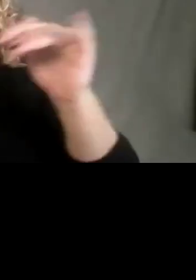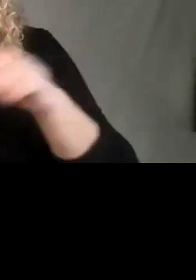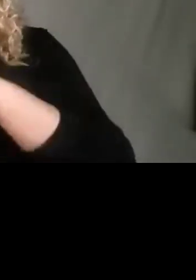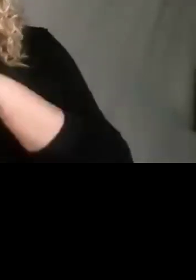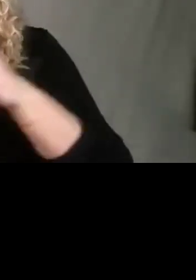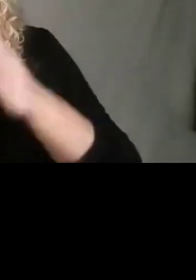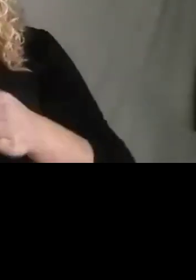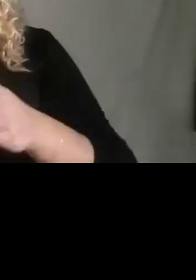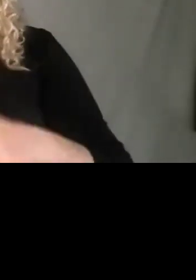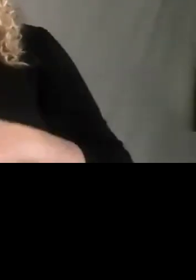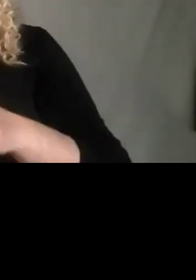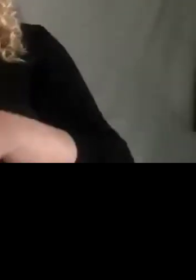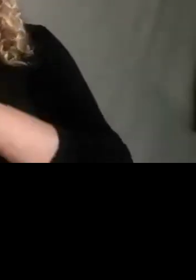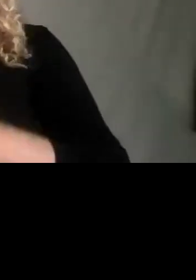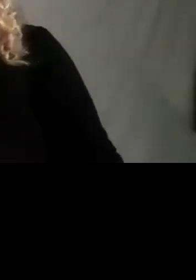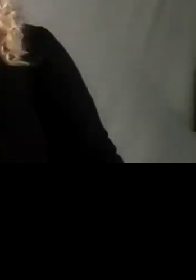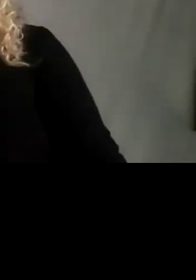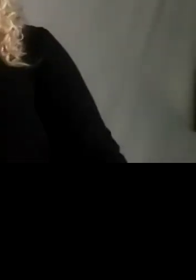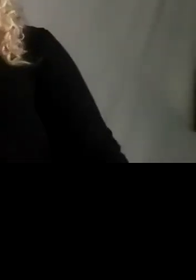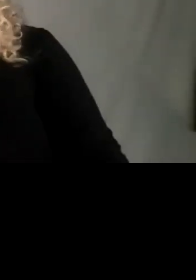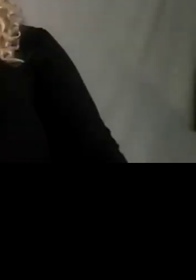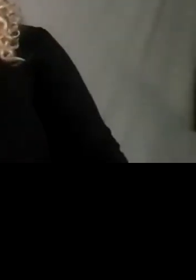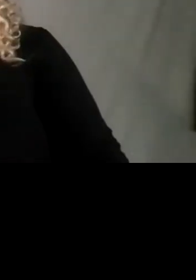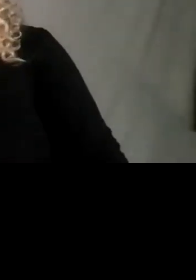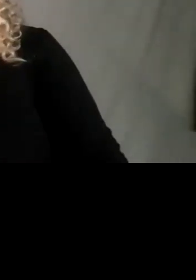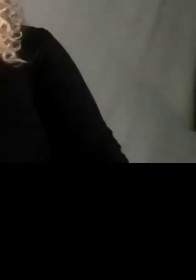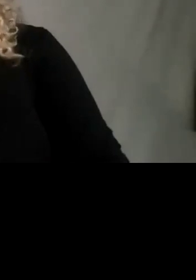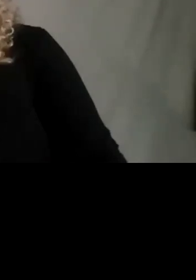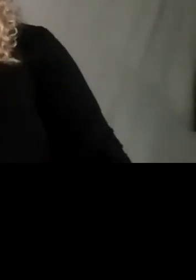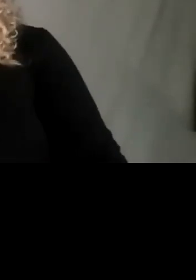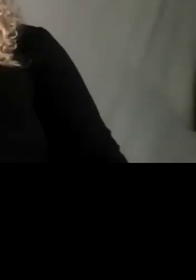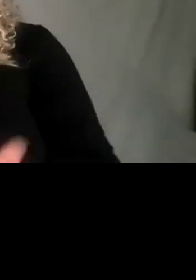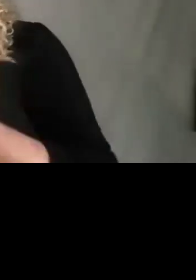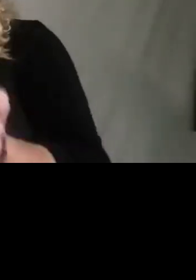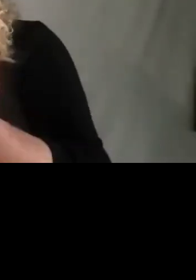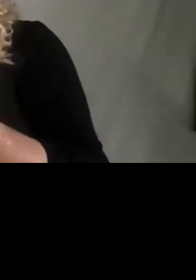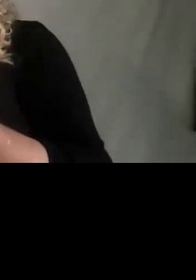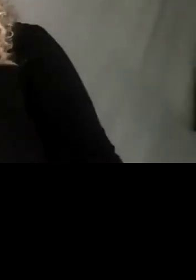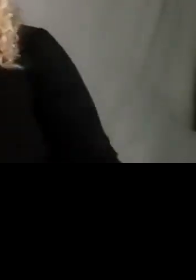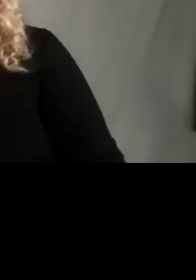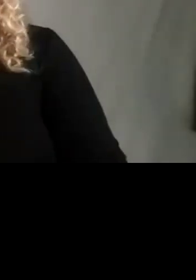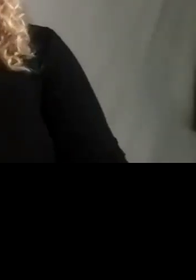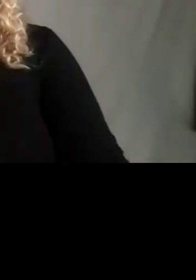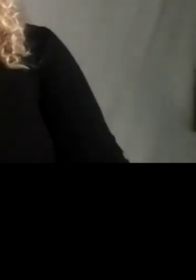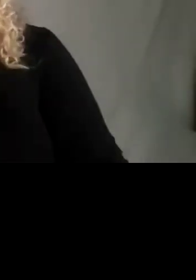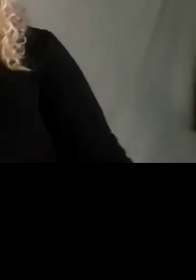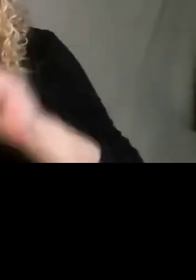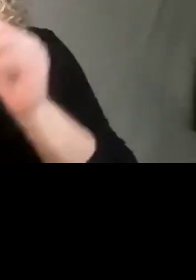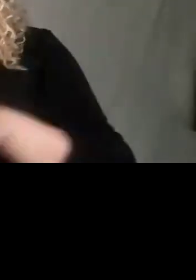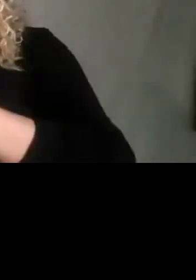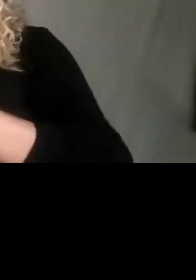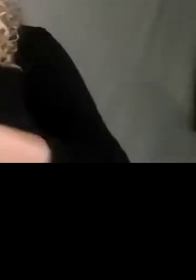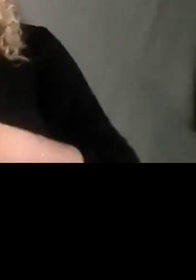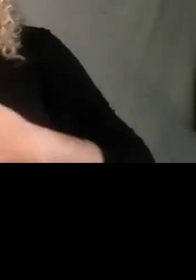recently attained her Lean Master Black Belt certification. Congratulations. Aside from work, Jennifer enjoys